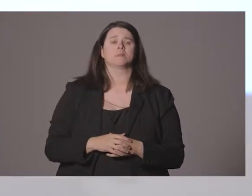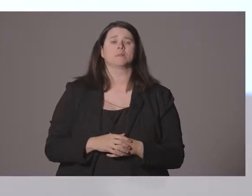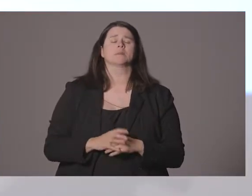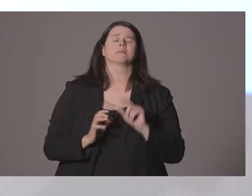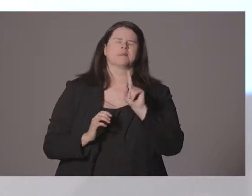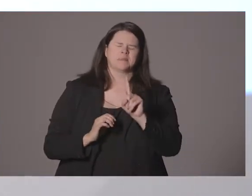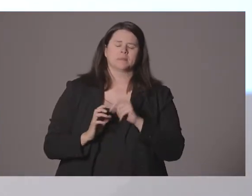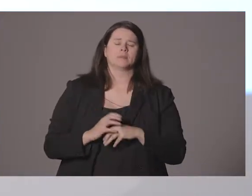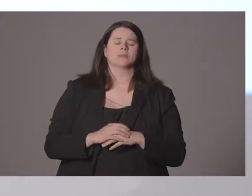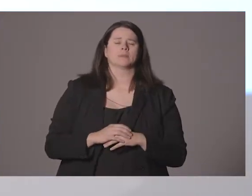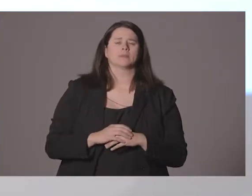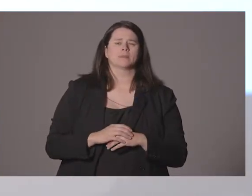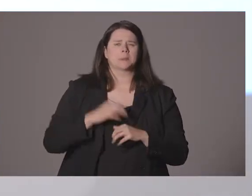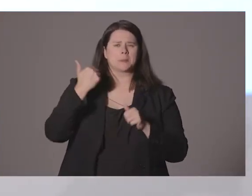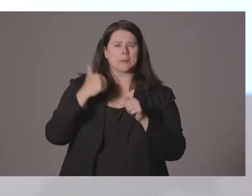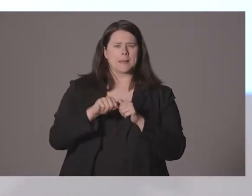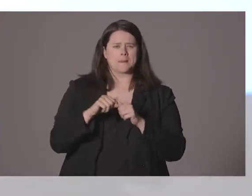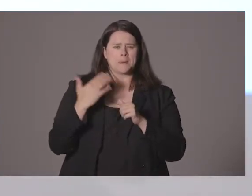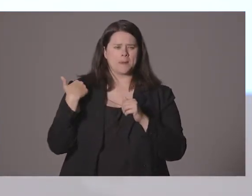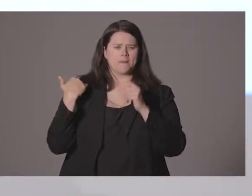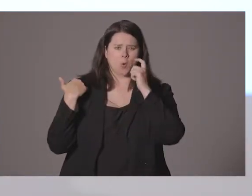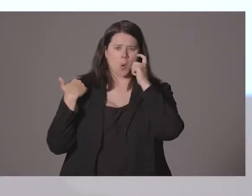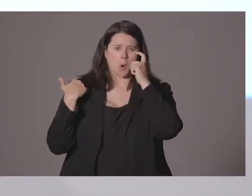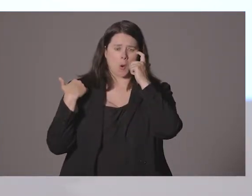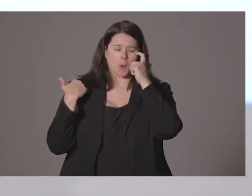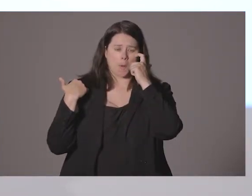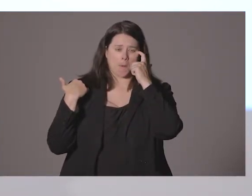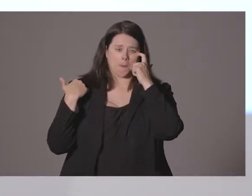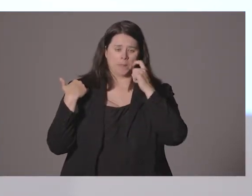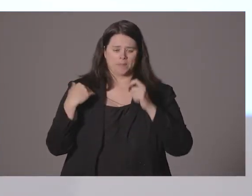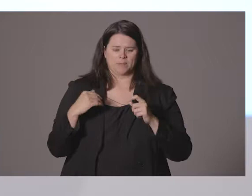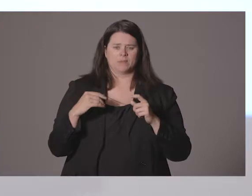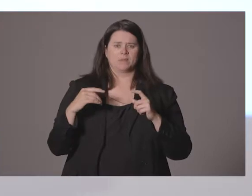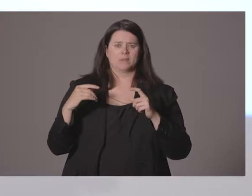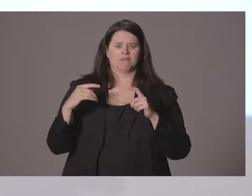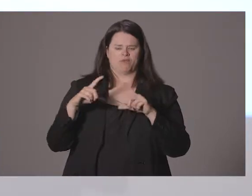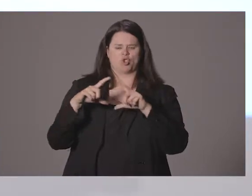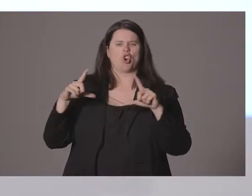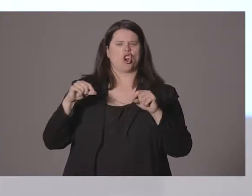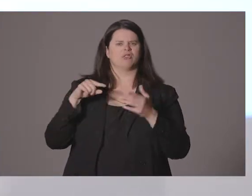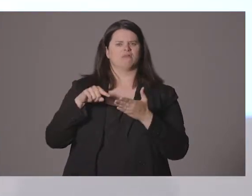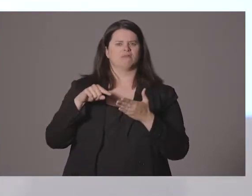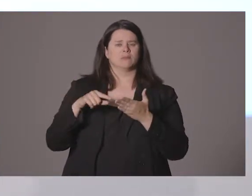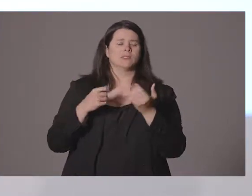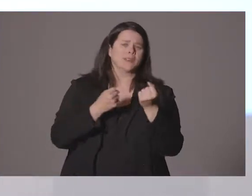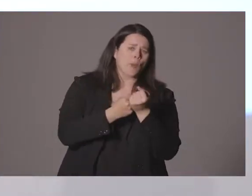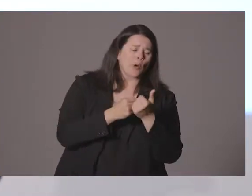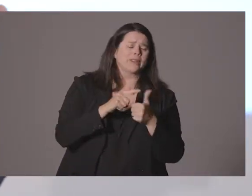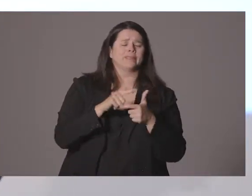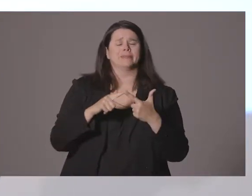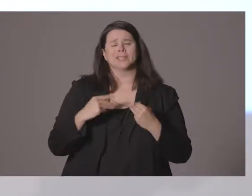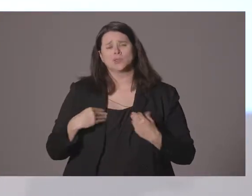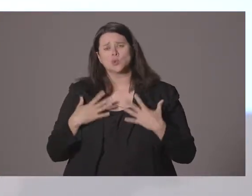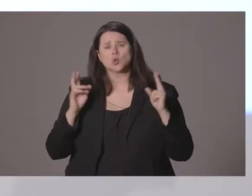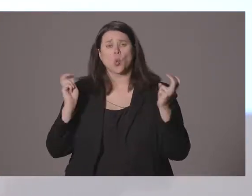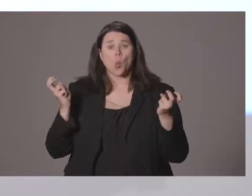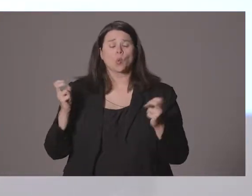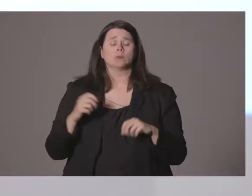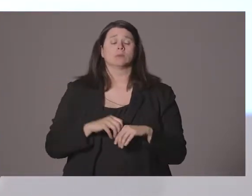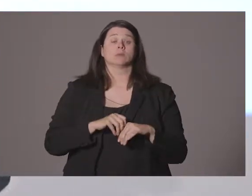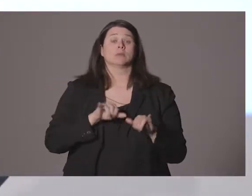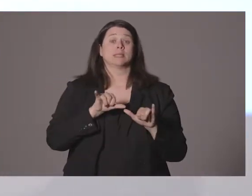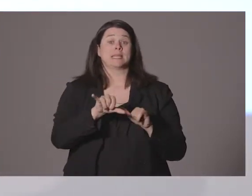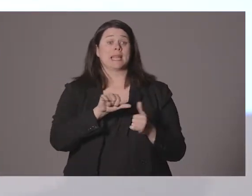The only thing I would add is that so like those cards at the beginning, there's a quote, some of them are kind of inspirational or